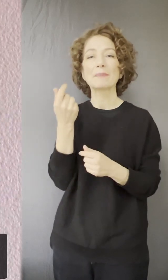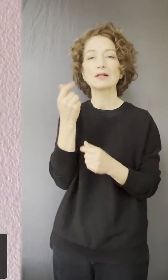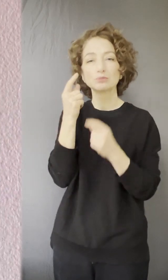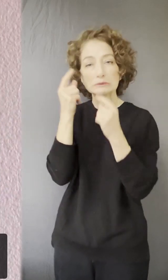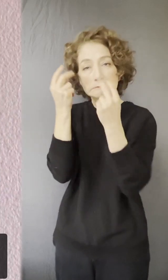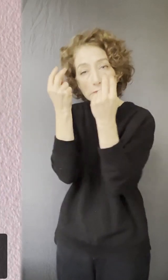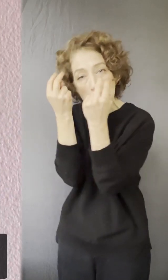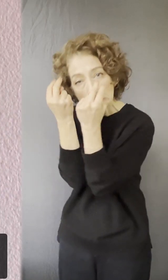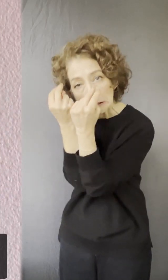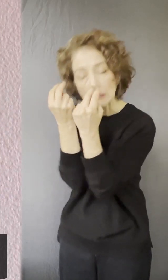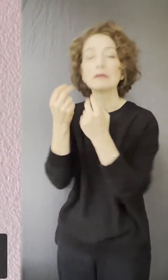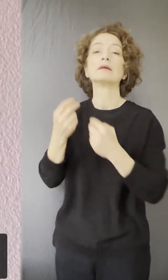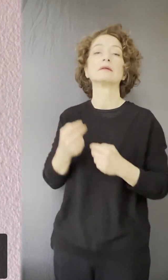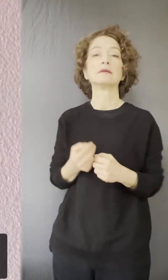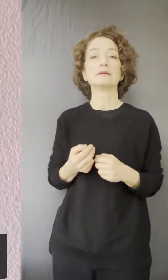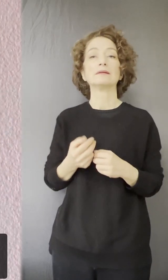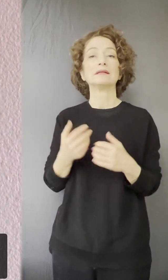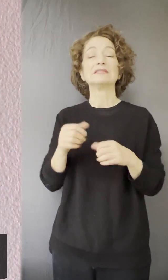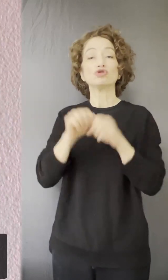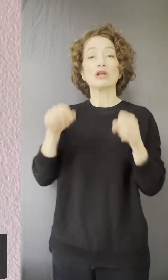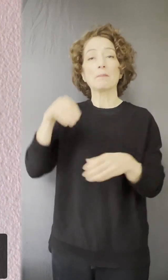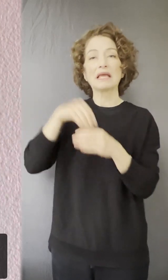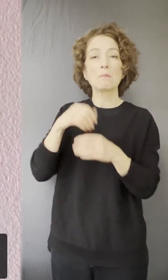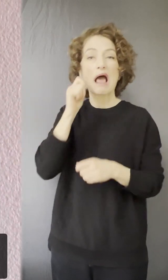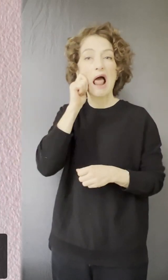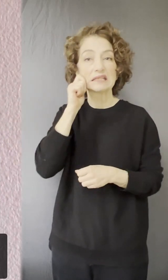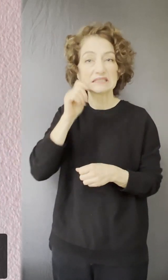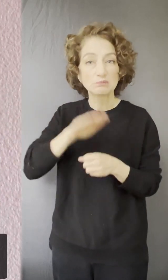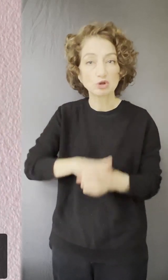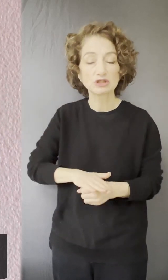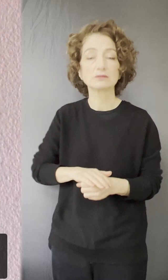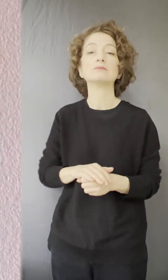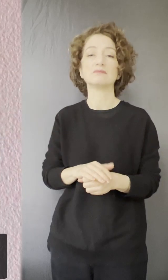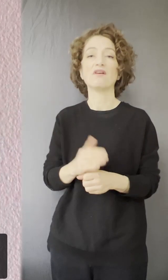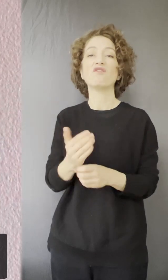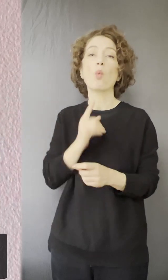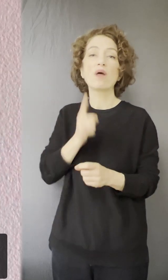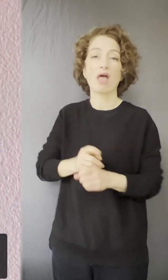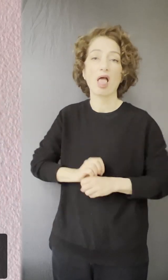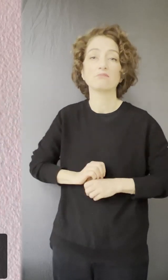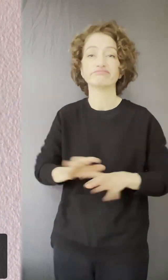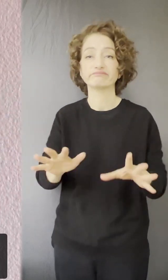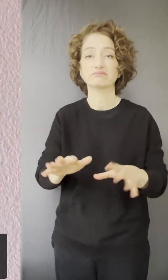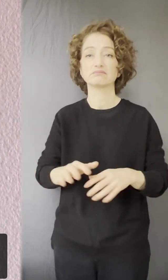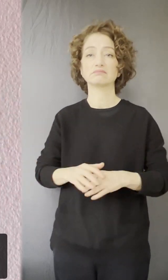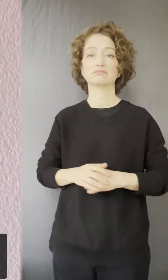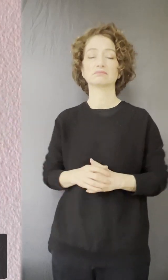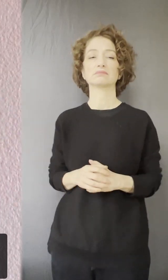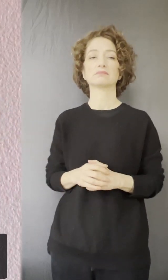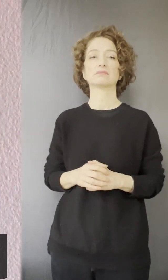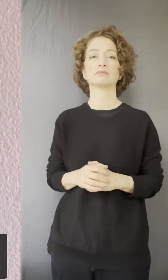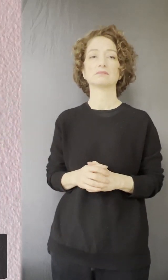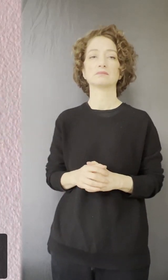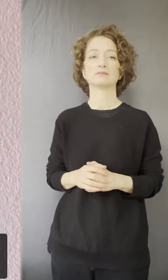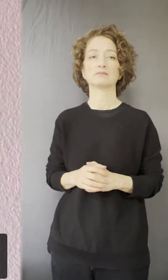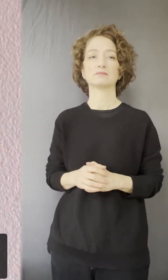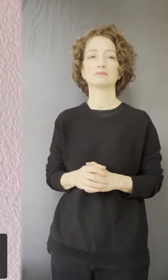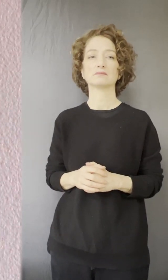ableism and capitalist-oriented institutions, and systemic racism and